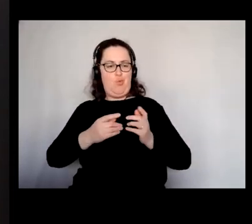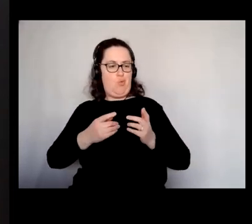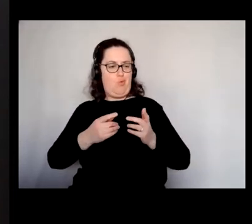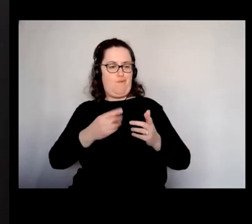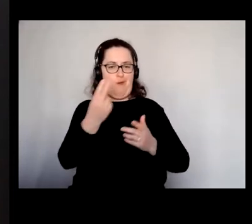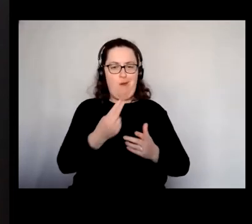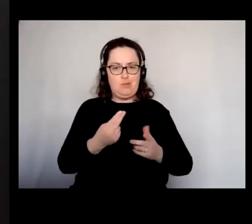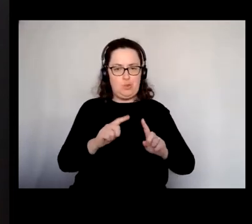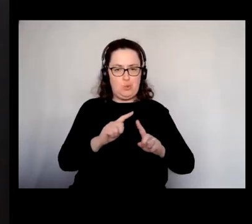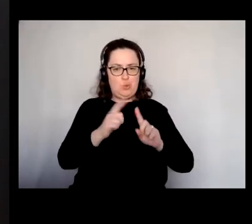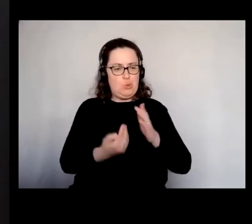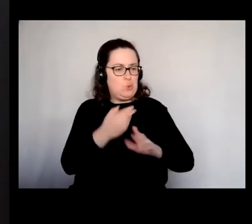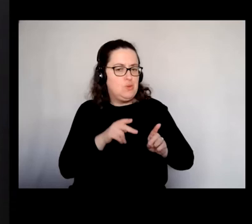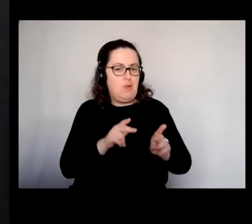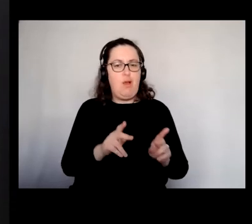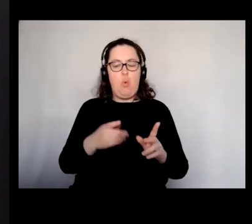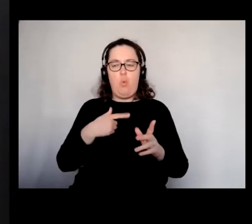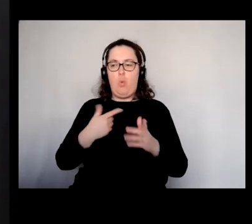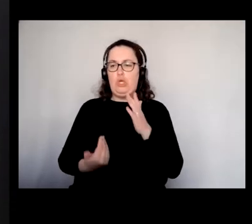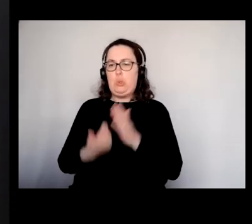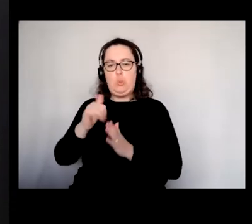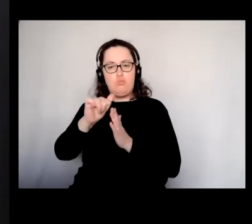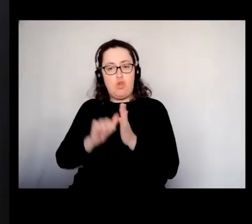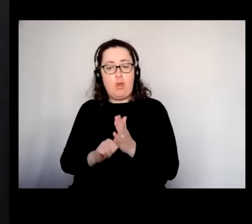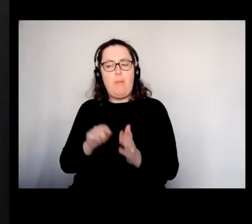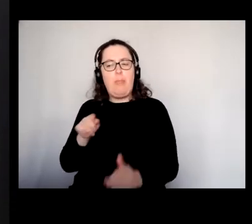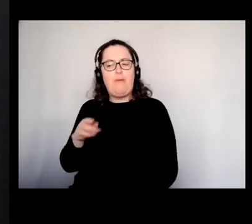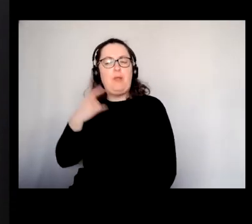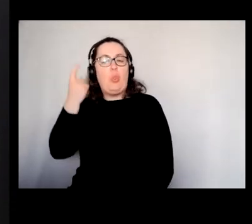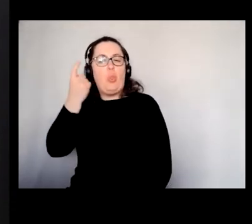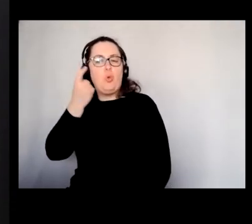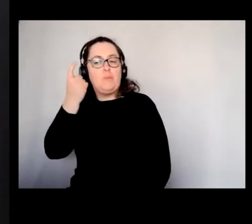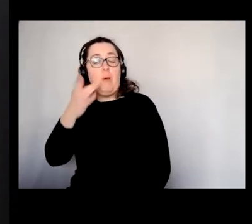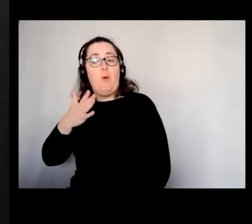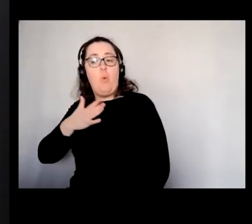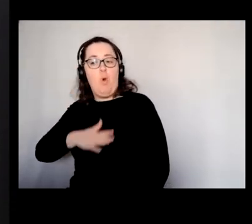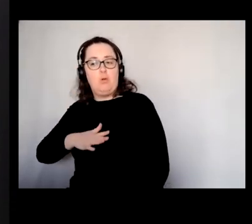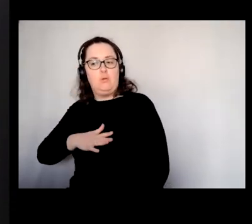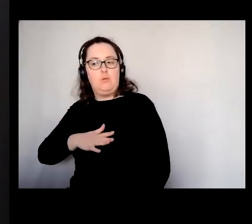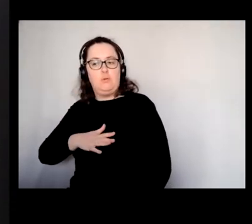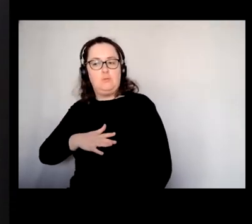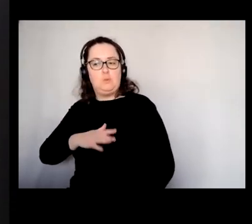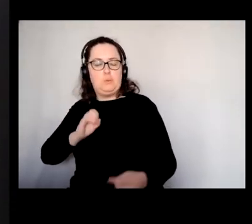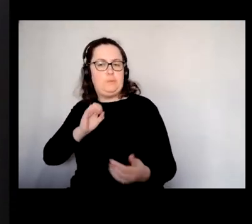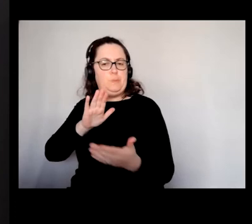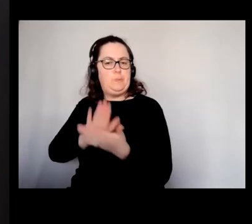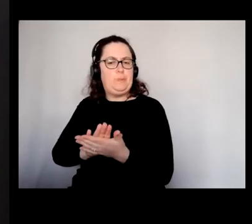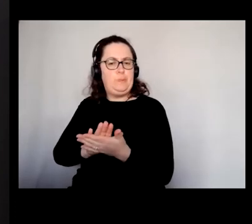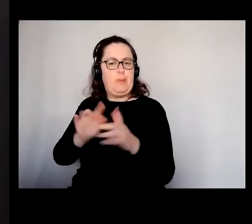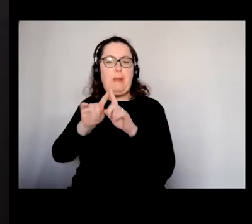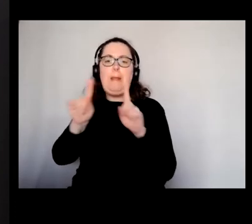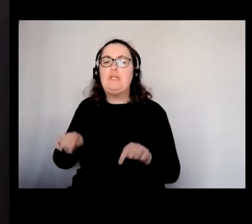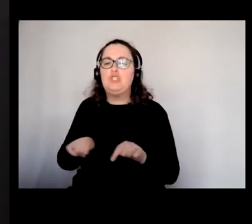for a program. And it's something that they've already thought about and they just want to give it an image, I